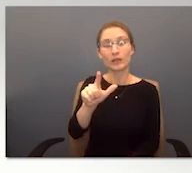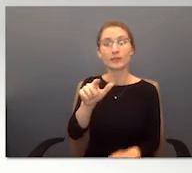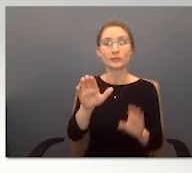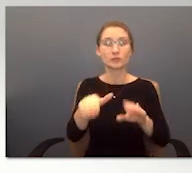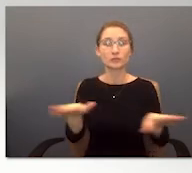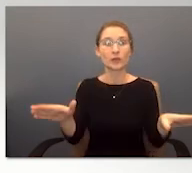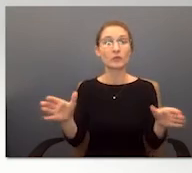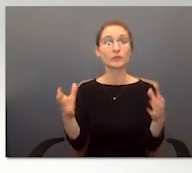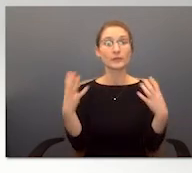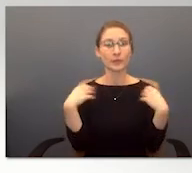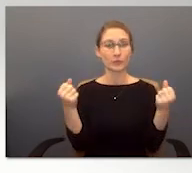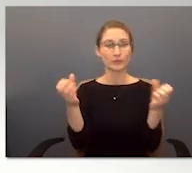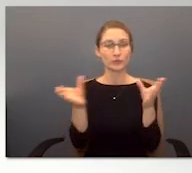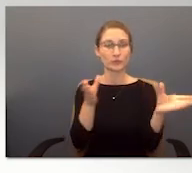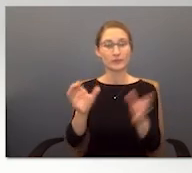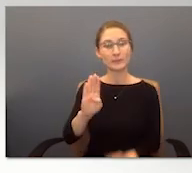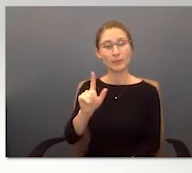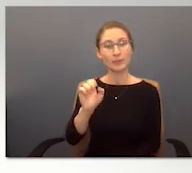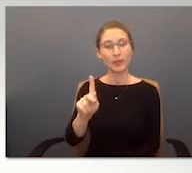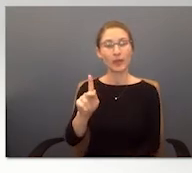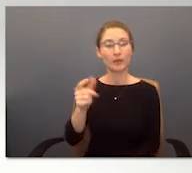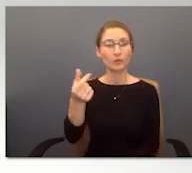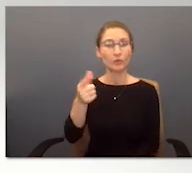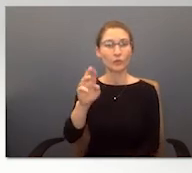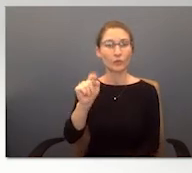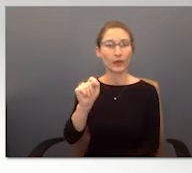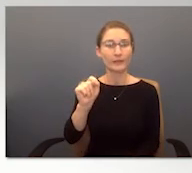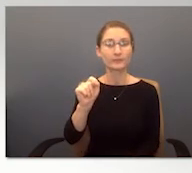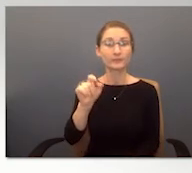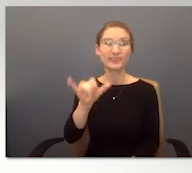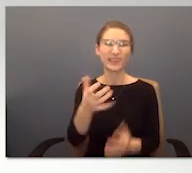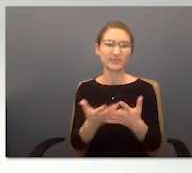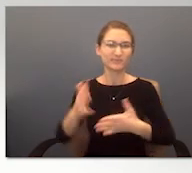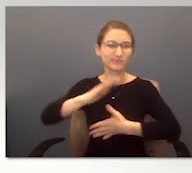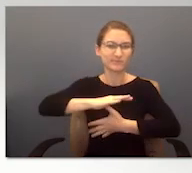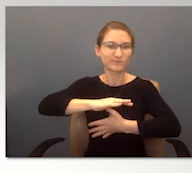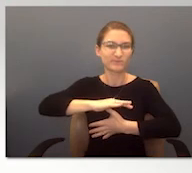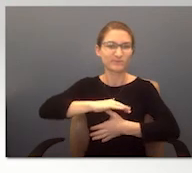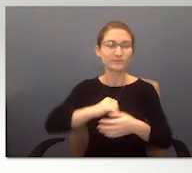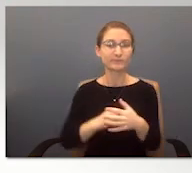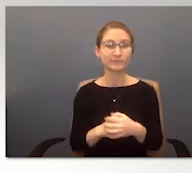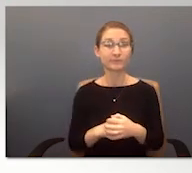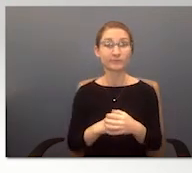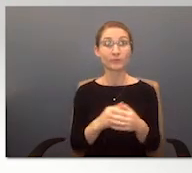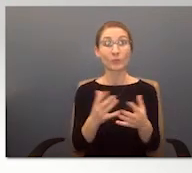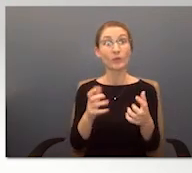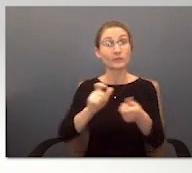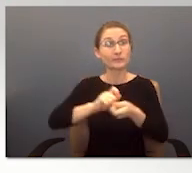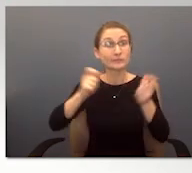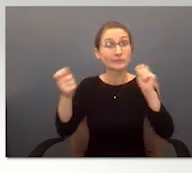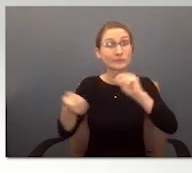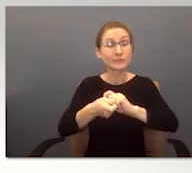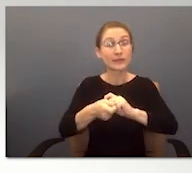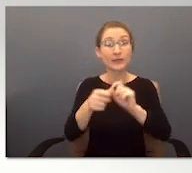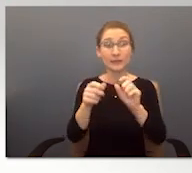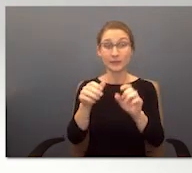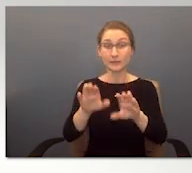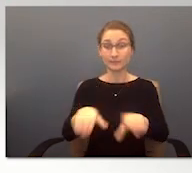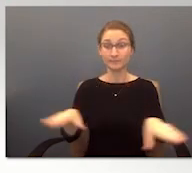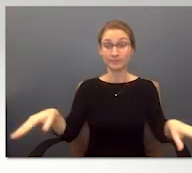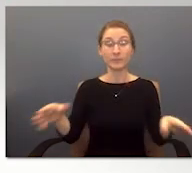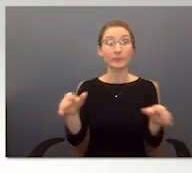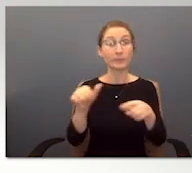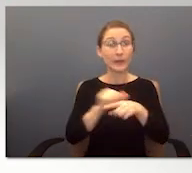Grant. And again, those are our priorities: transforming pediatric practices